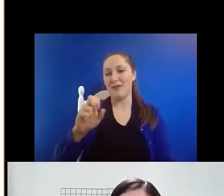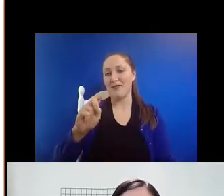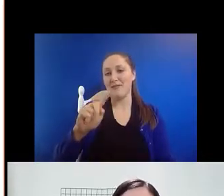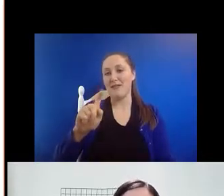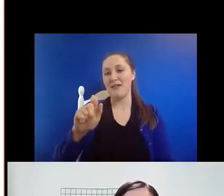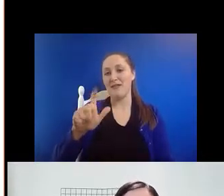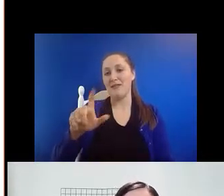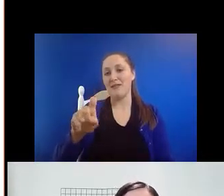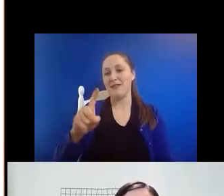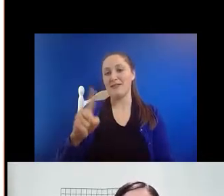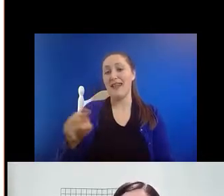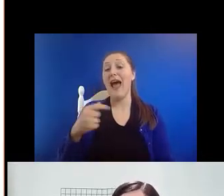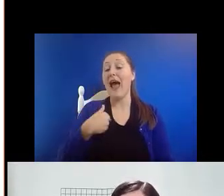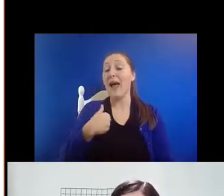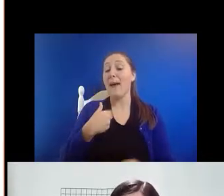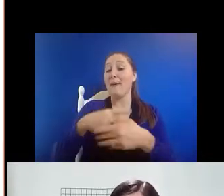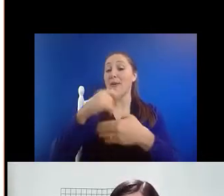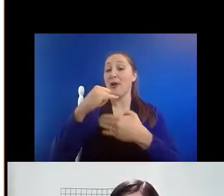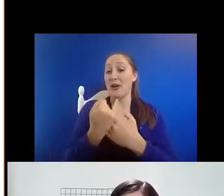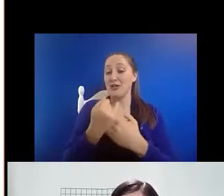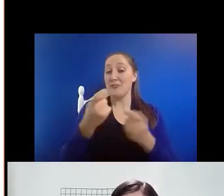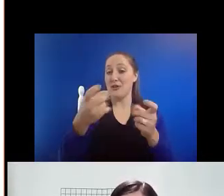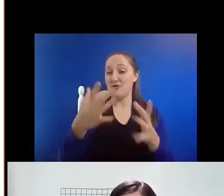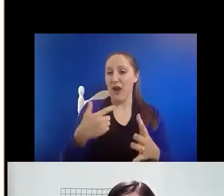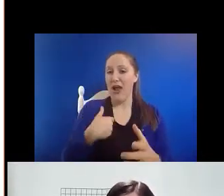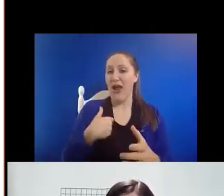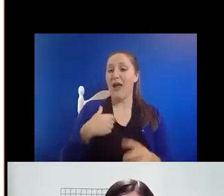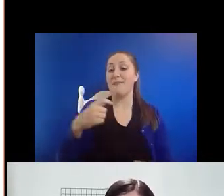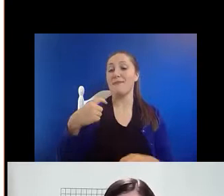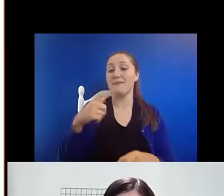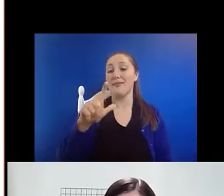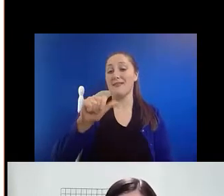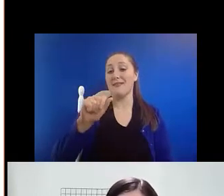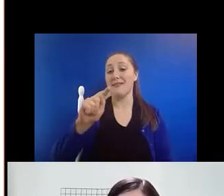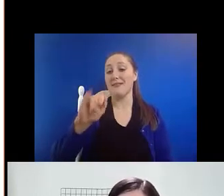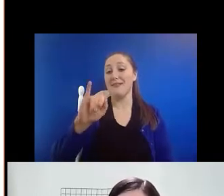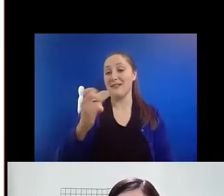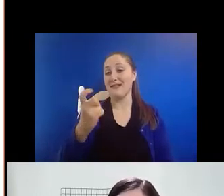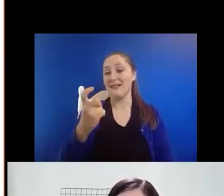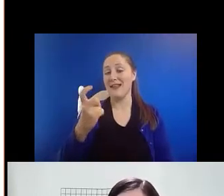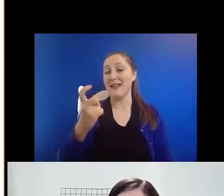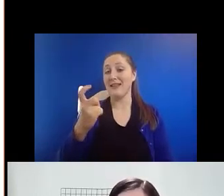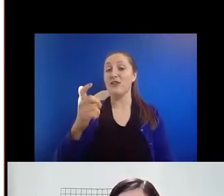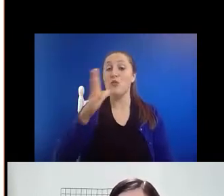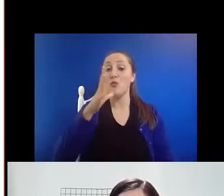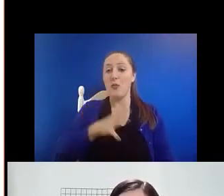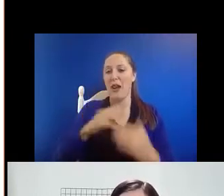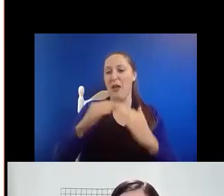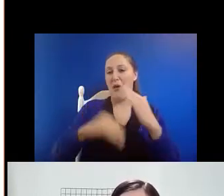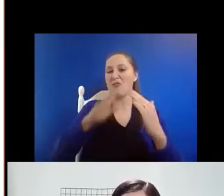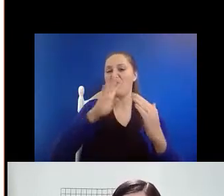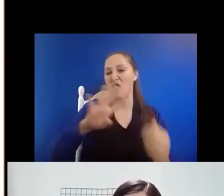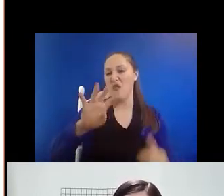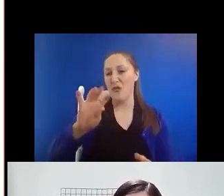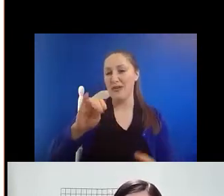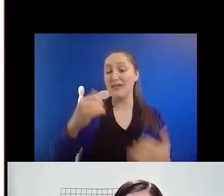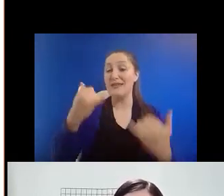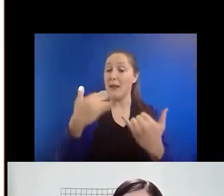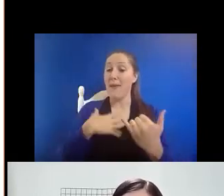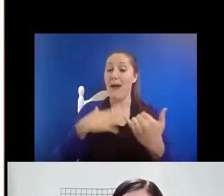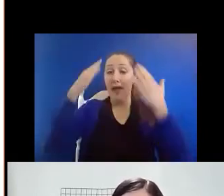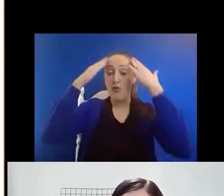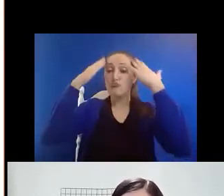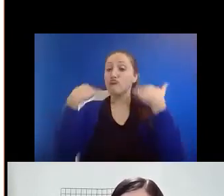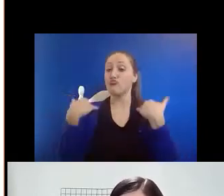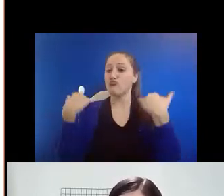Center. I am a Latinx woman under the age of 40 years old. Today, I have my hair down,